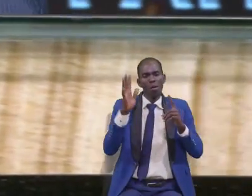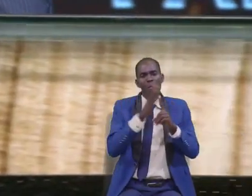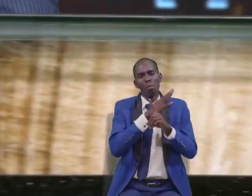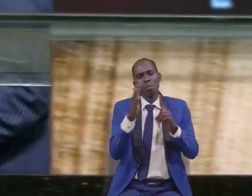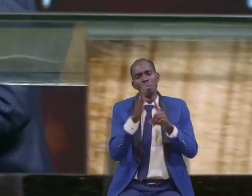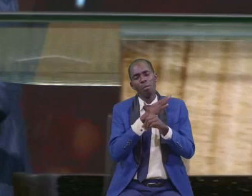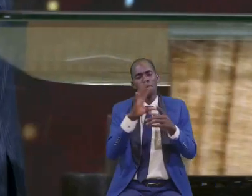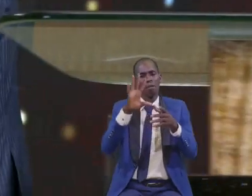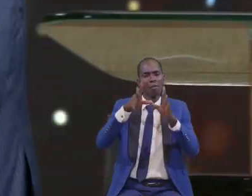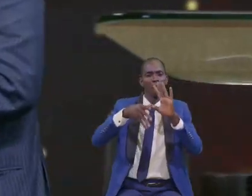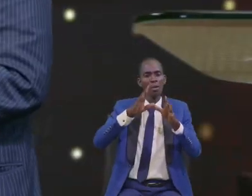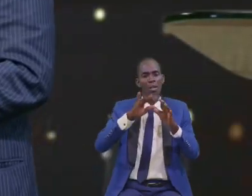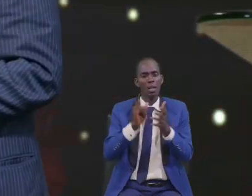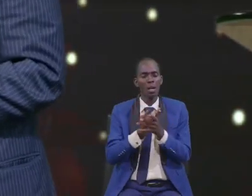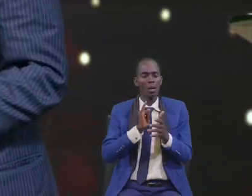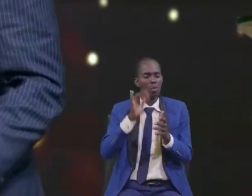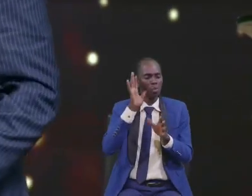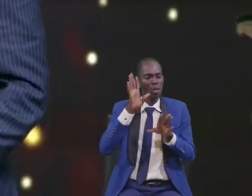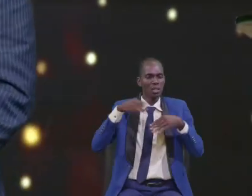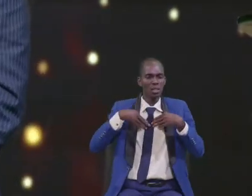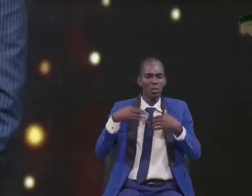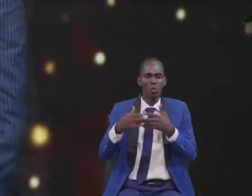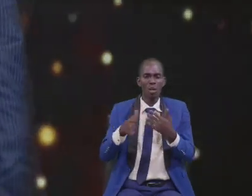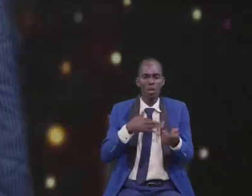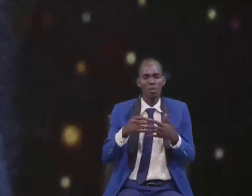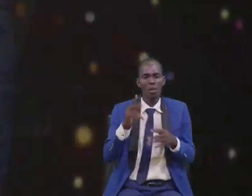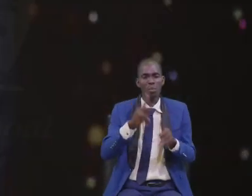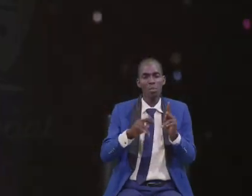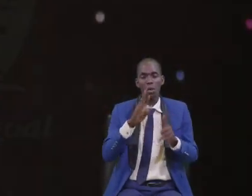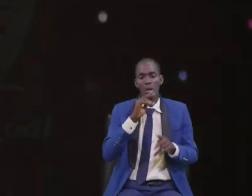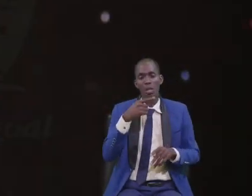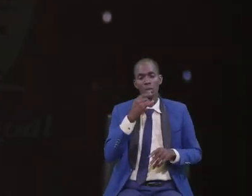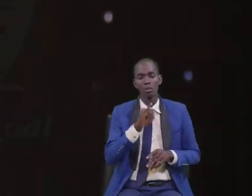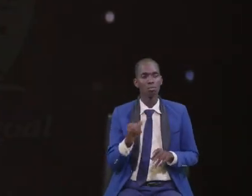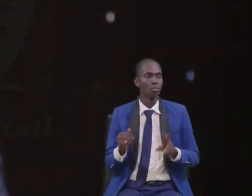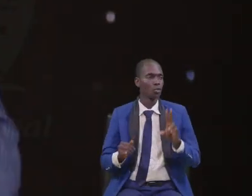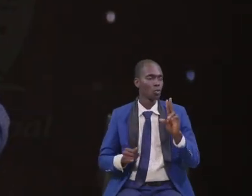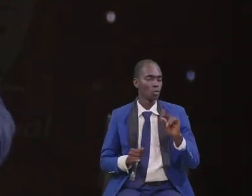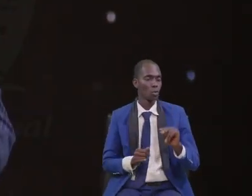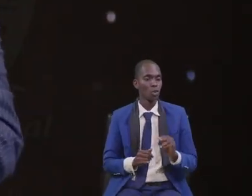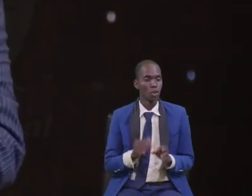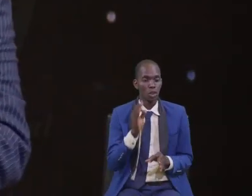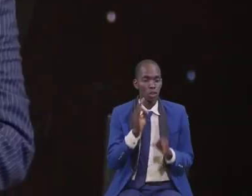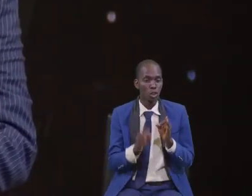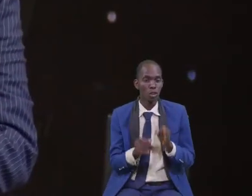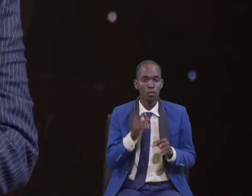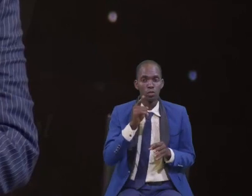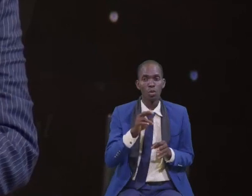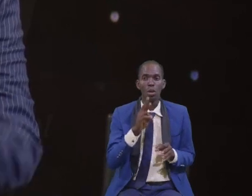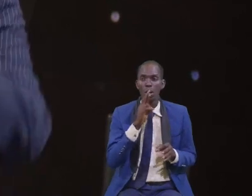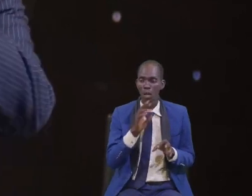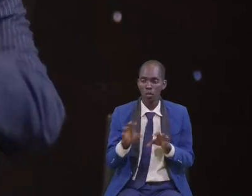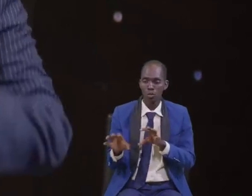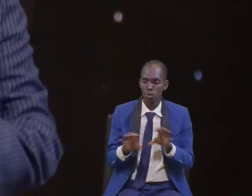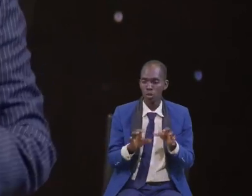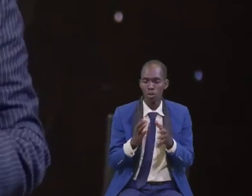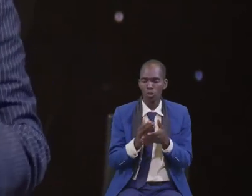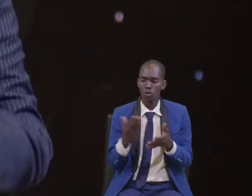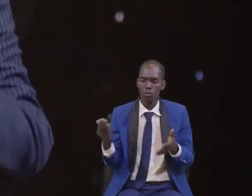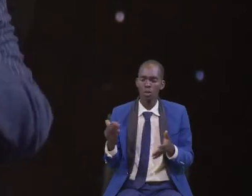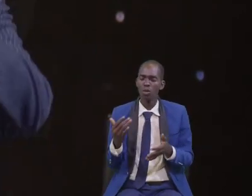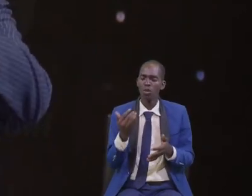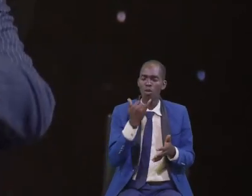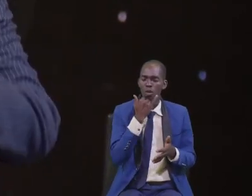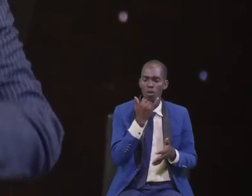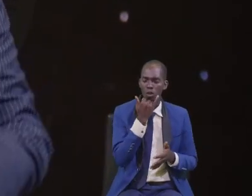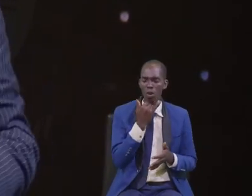whatever people are saying. If they're saying something wrong, and they're putting you on a pedestal, well, you know that